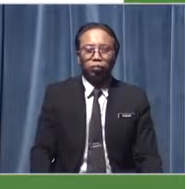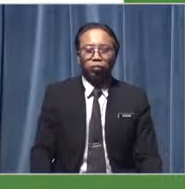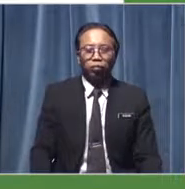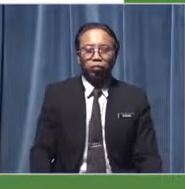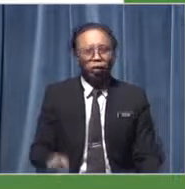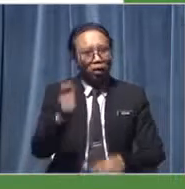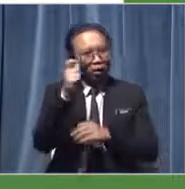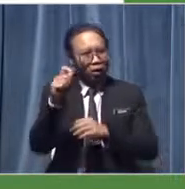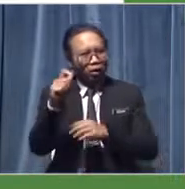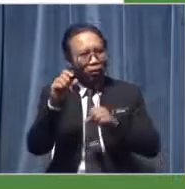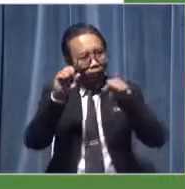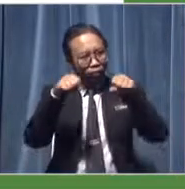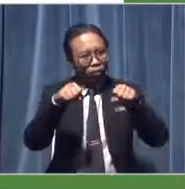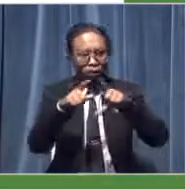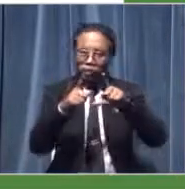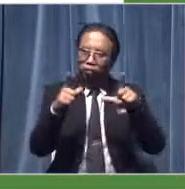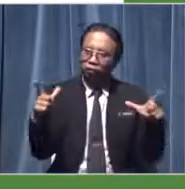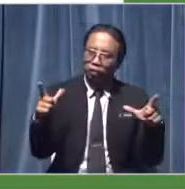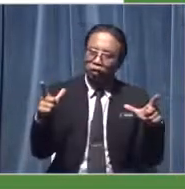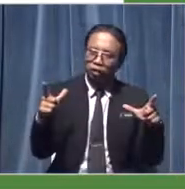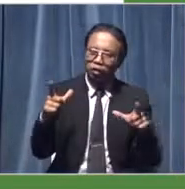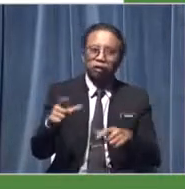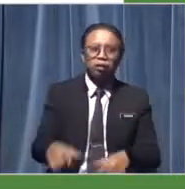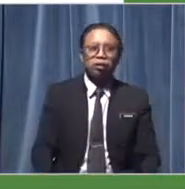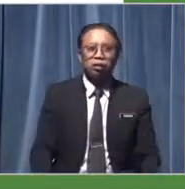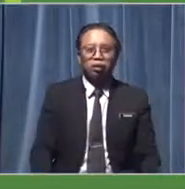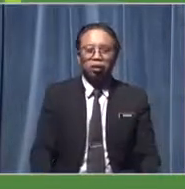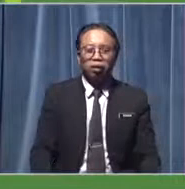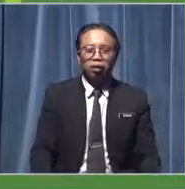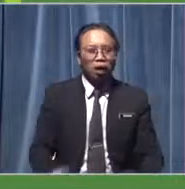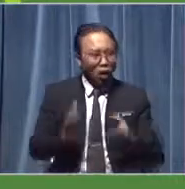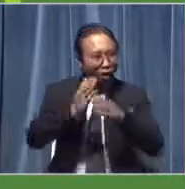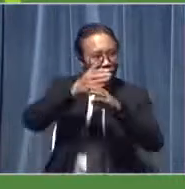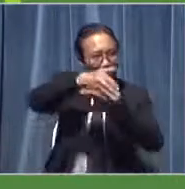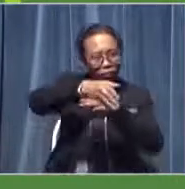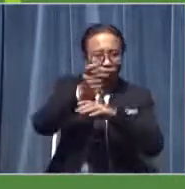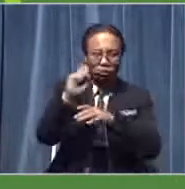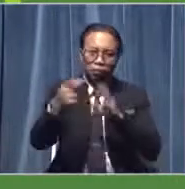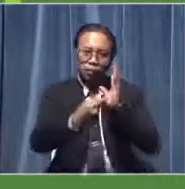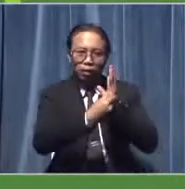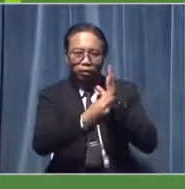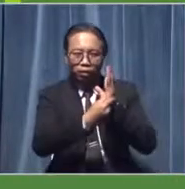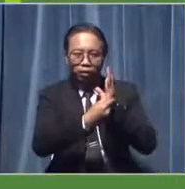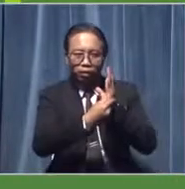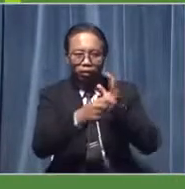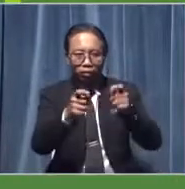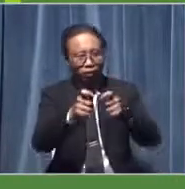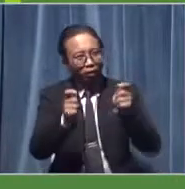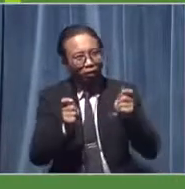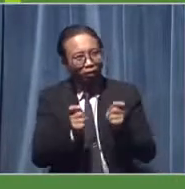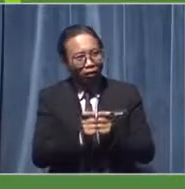The potential difference delta V across the battery terminals is